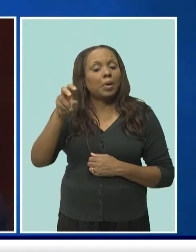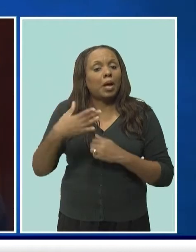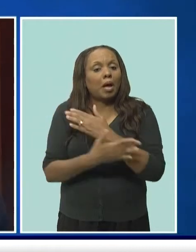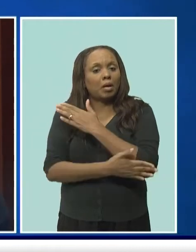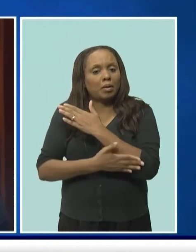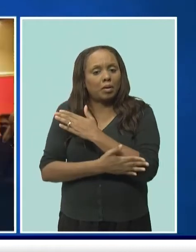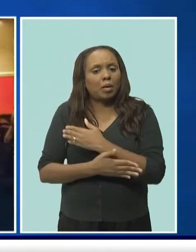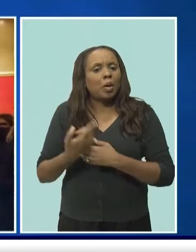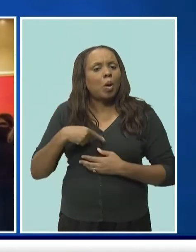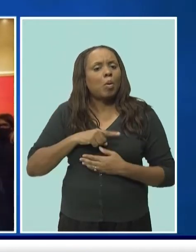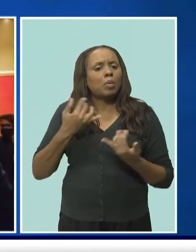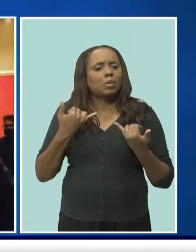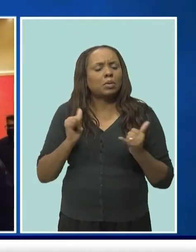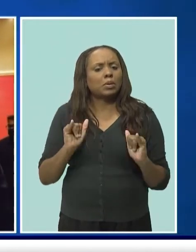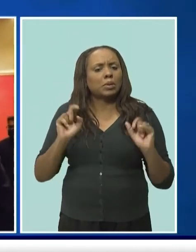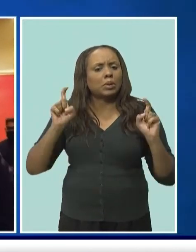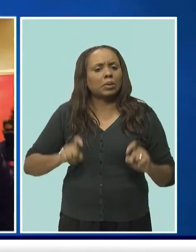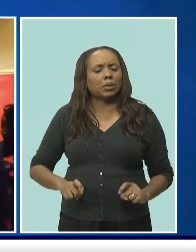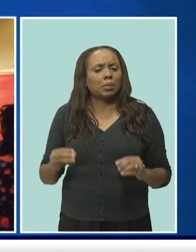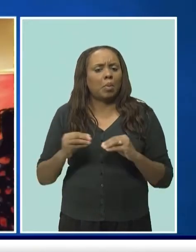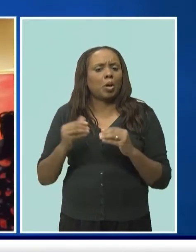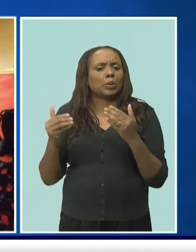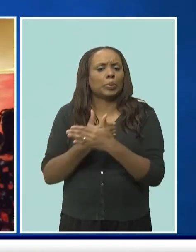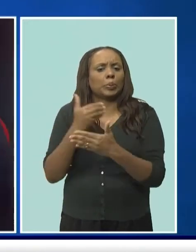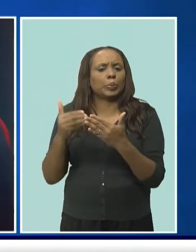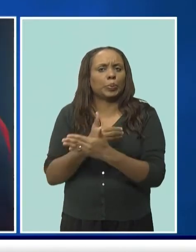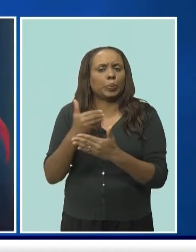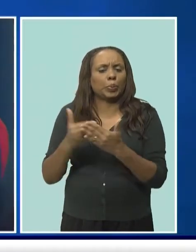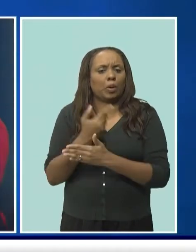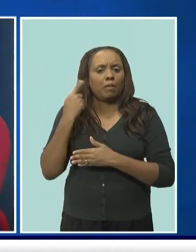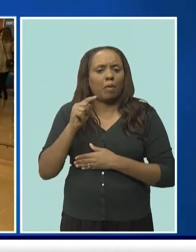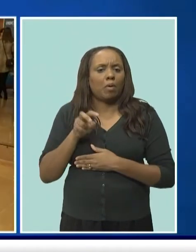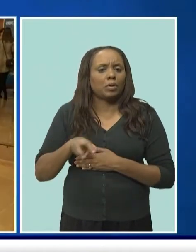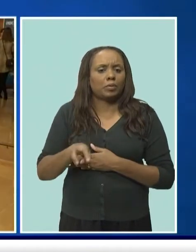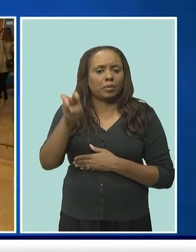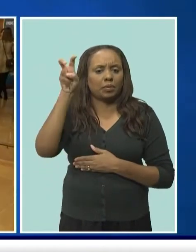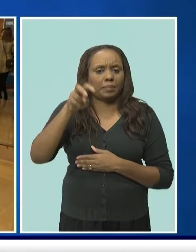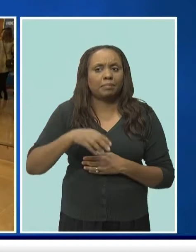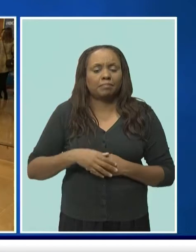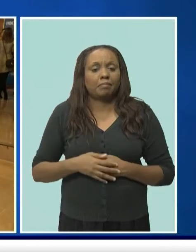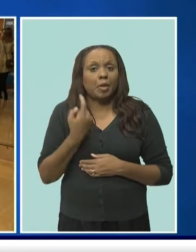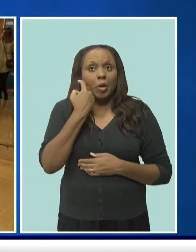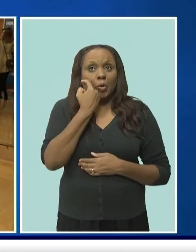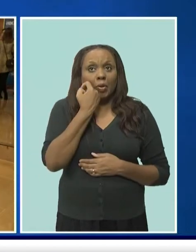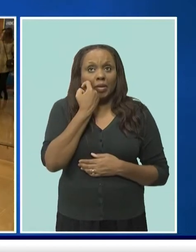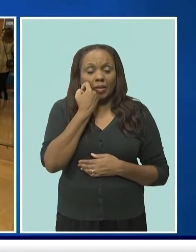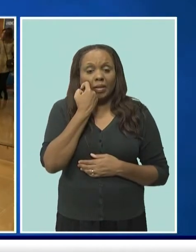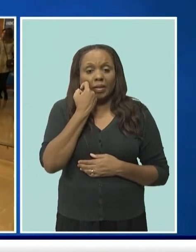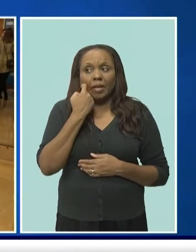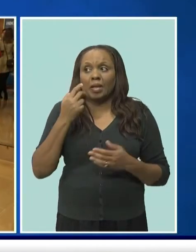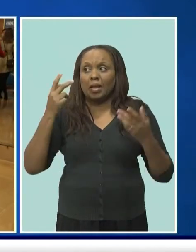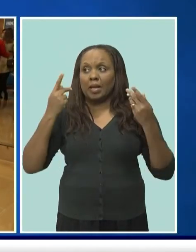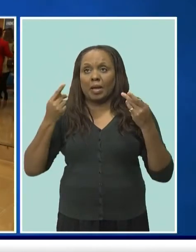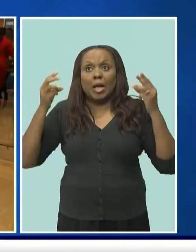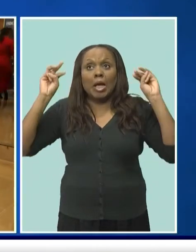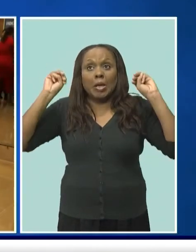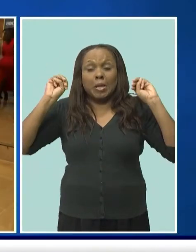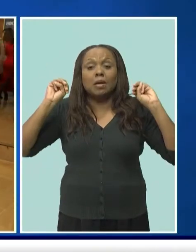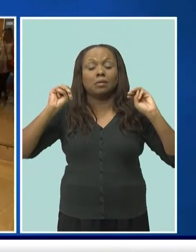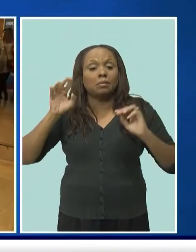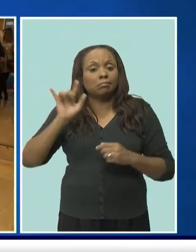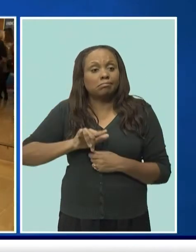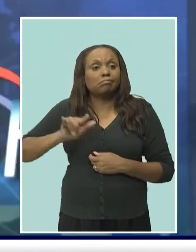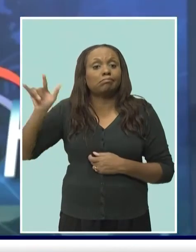to refresh aspects of their product offering. She made the comments at a recent reception in London, attended by top UK